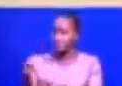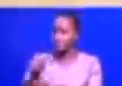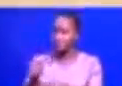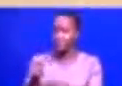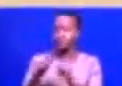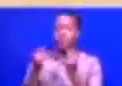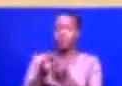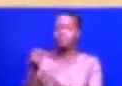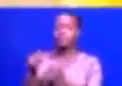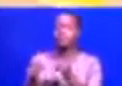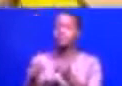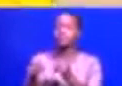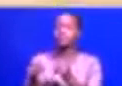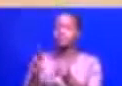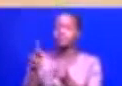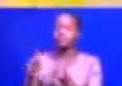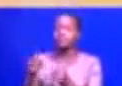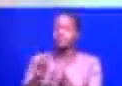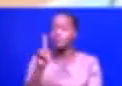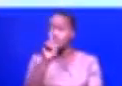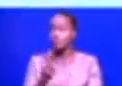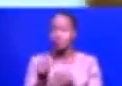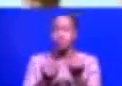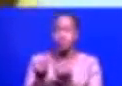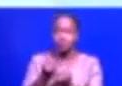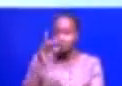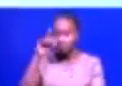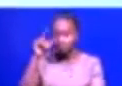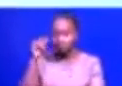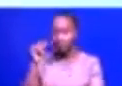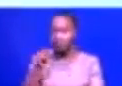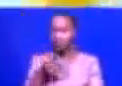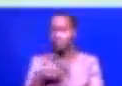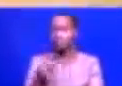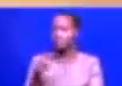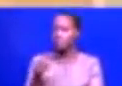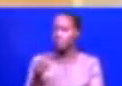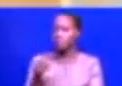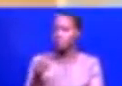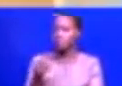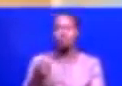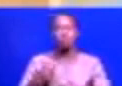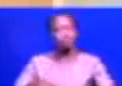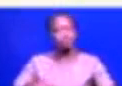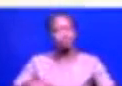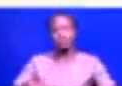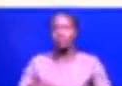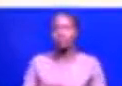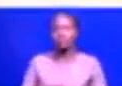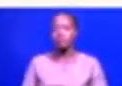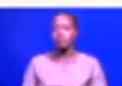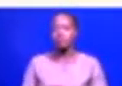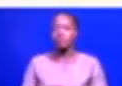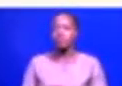I watched KPA Thunder on Saturday in Mombasa, and it was thrilling. It was that kind of game